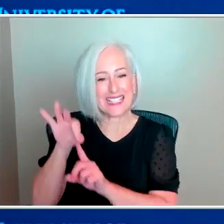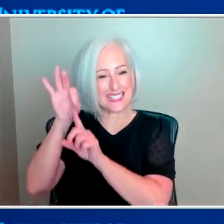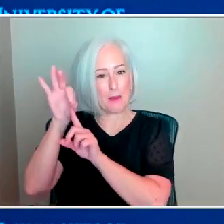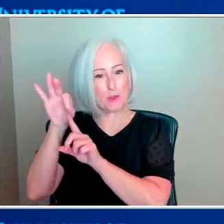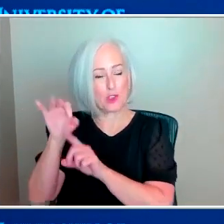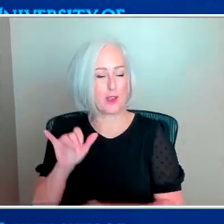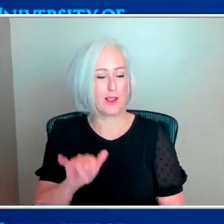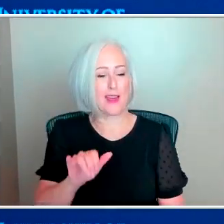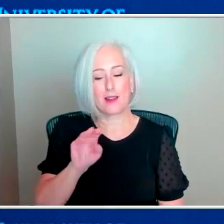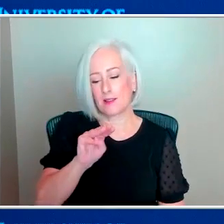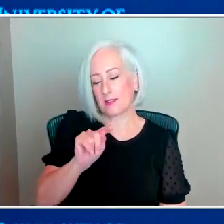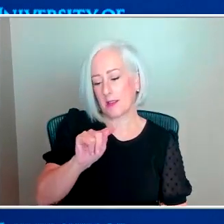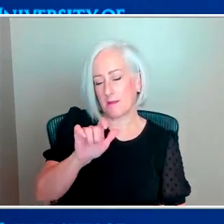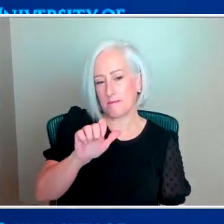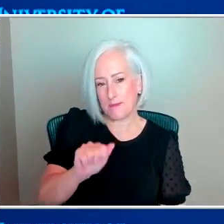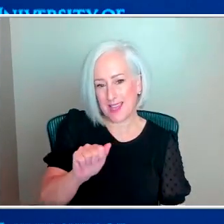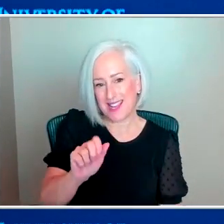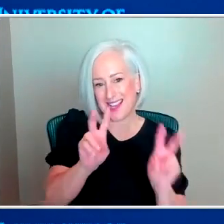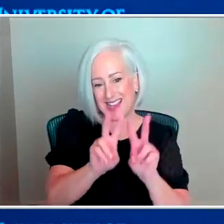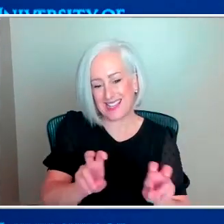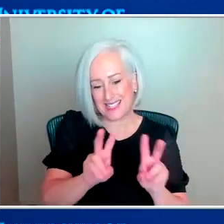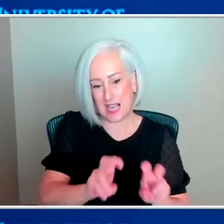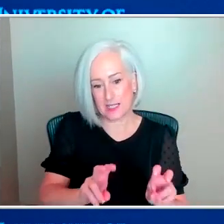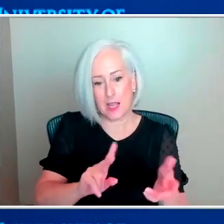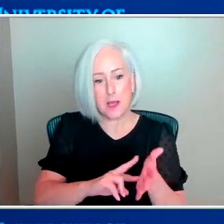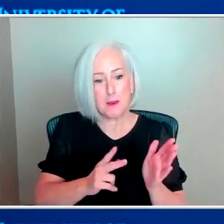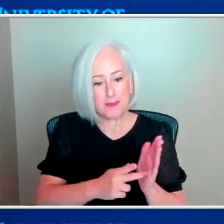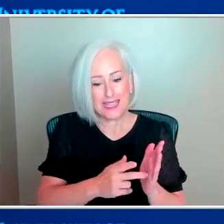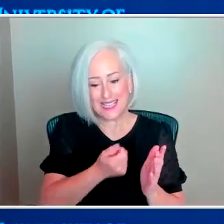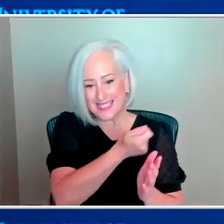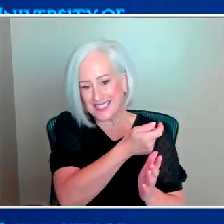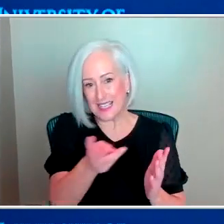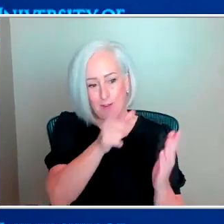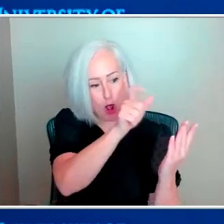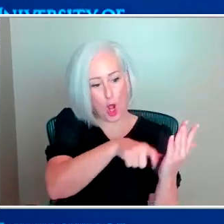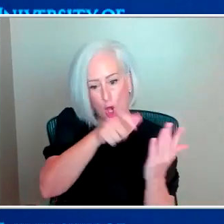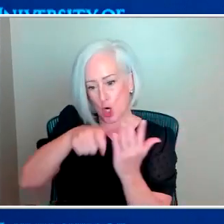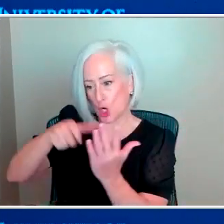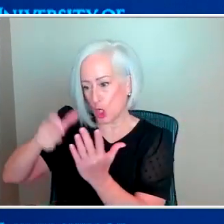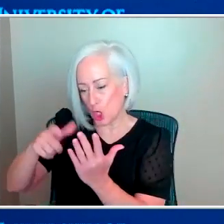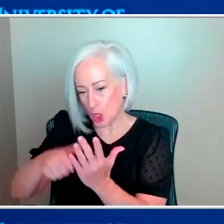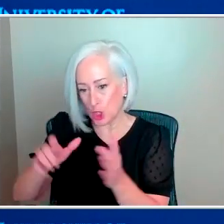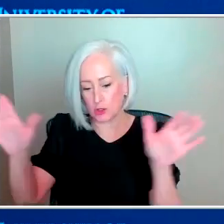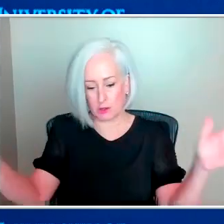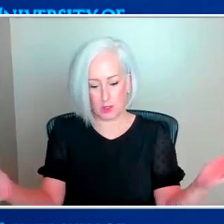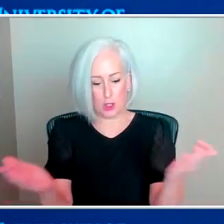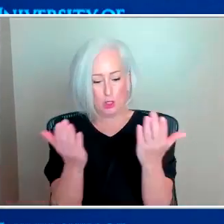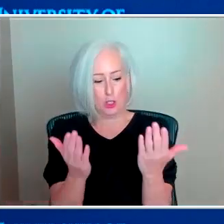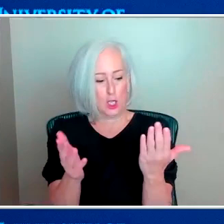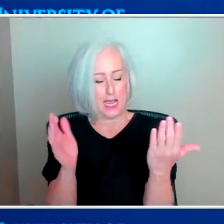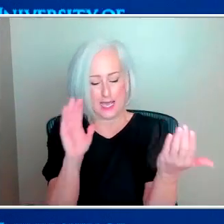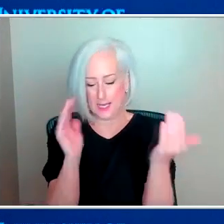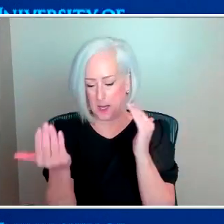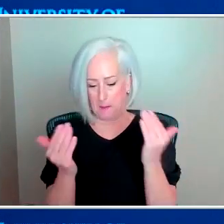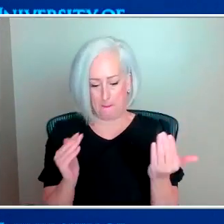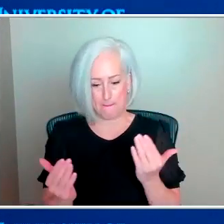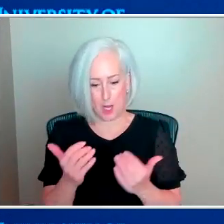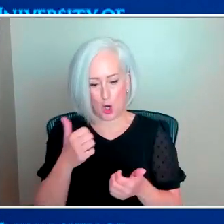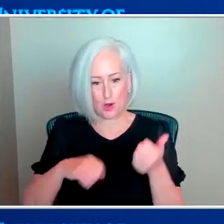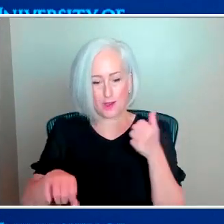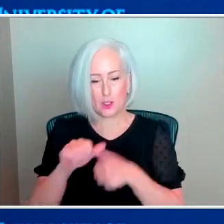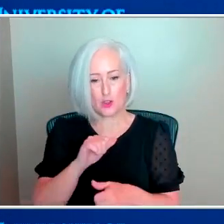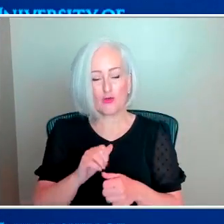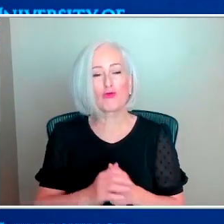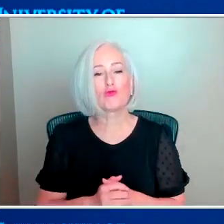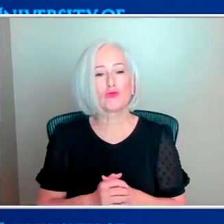So basically what they did was they took a bunch of articles, a few dozen, and tried to compare them to each other. And so when you do that, you already